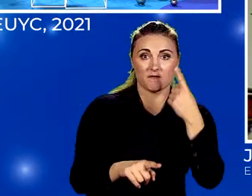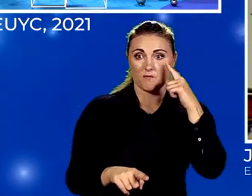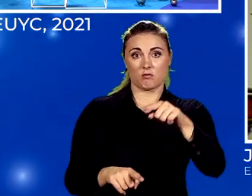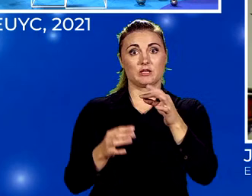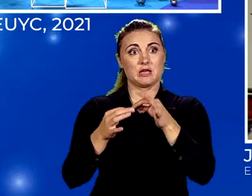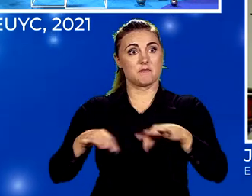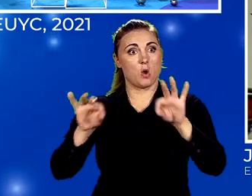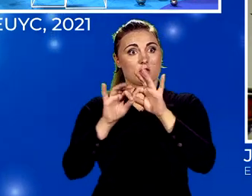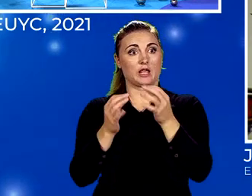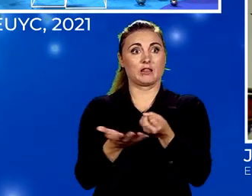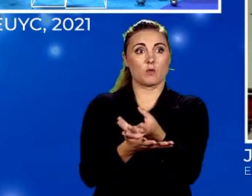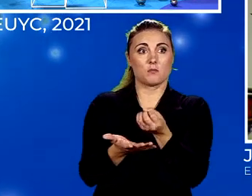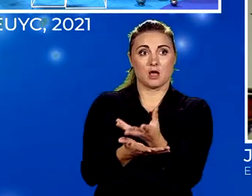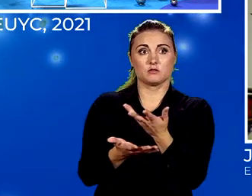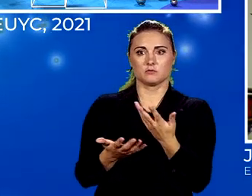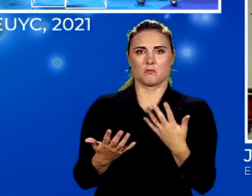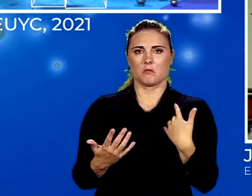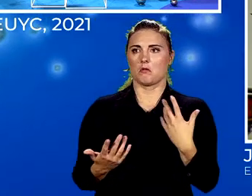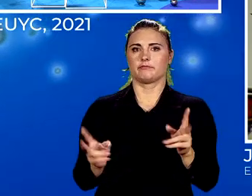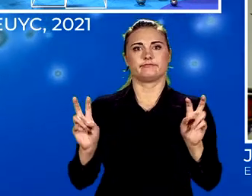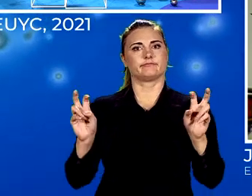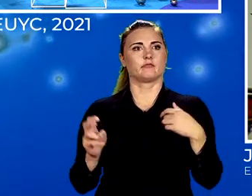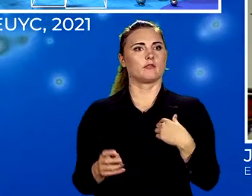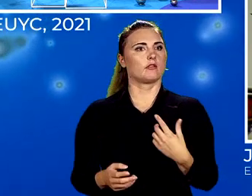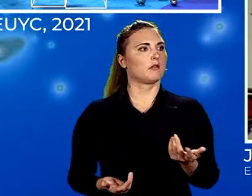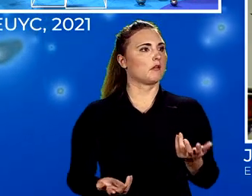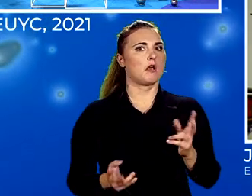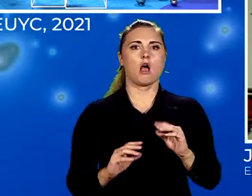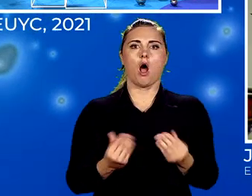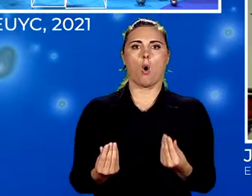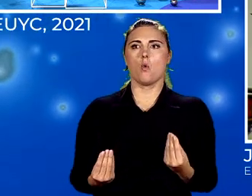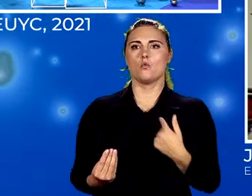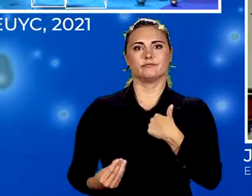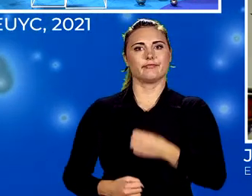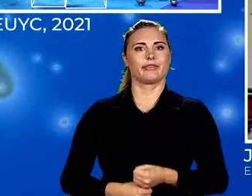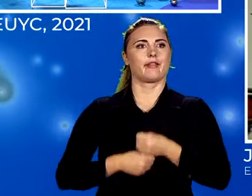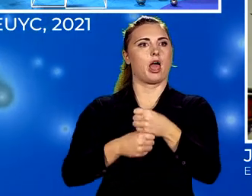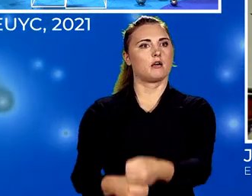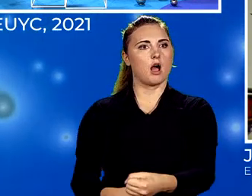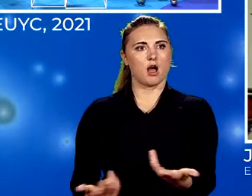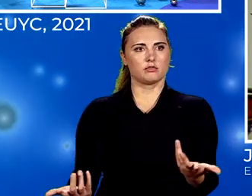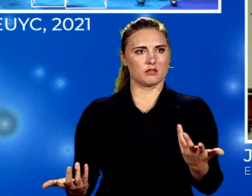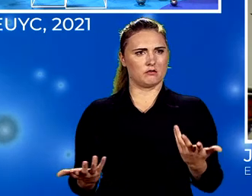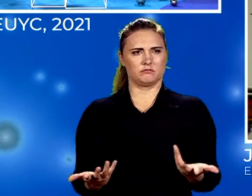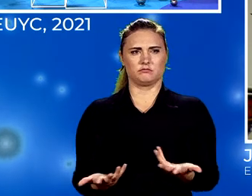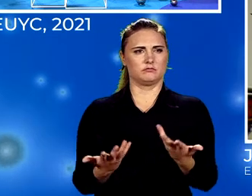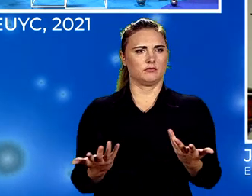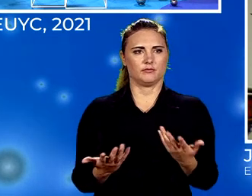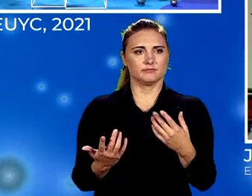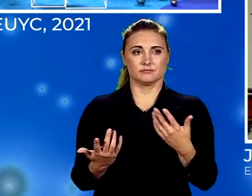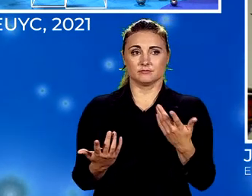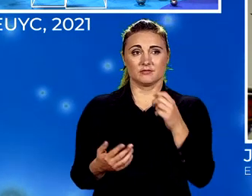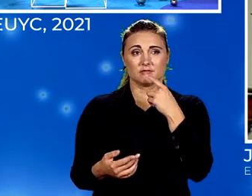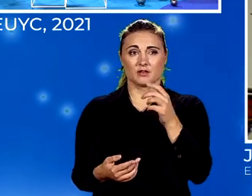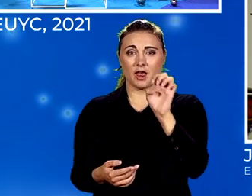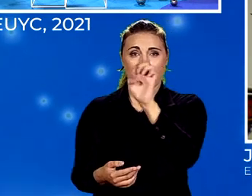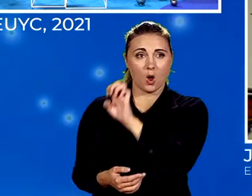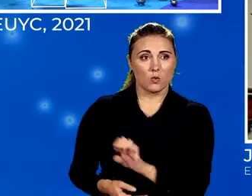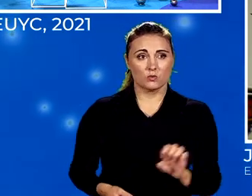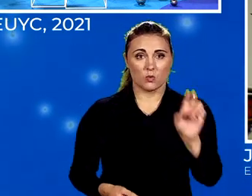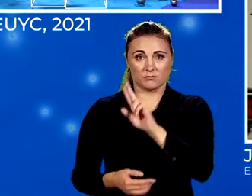cannot answer any substantive questions. This is a common theme throughout the youth dialogue.